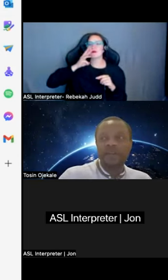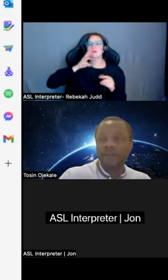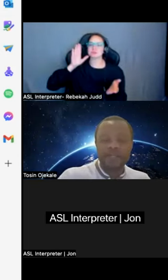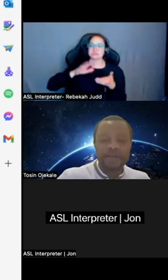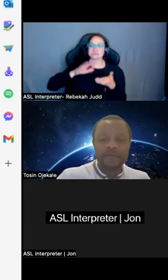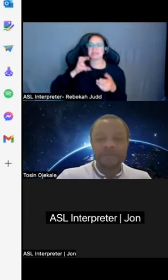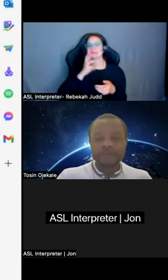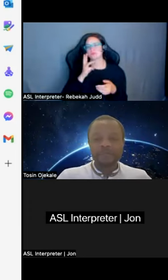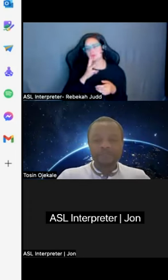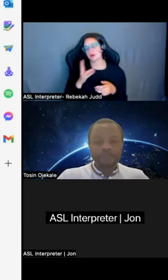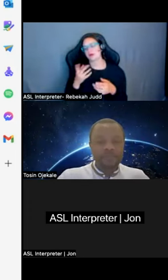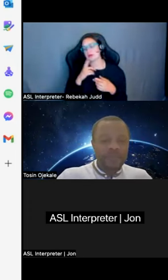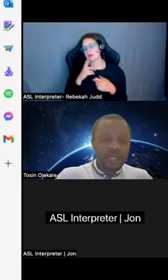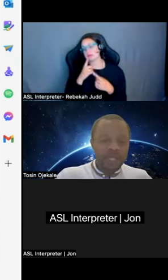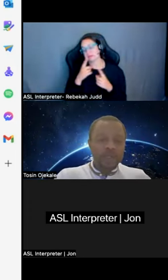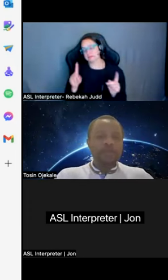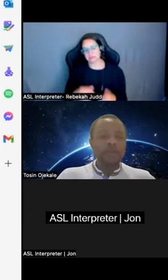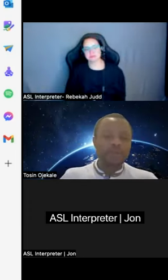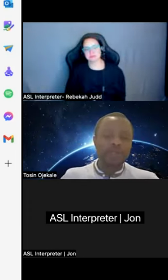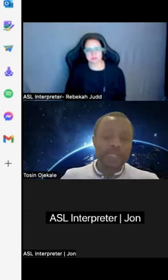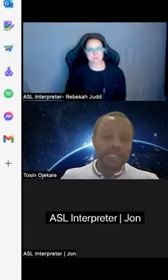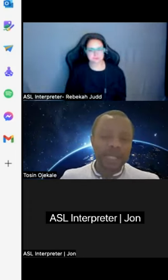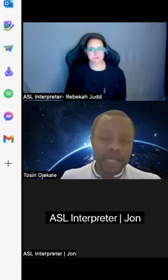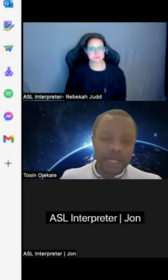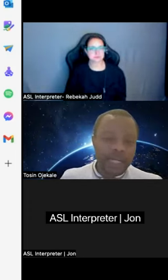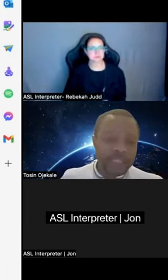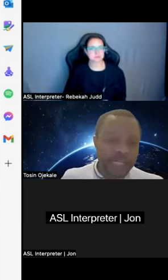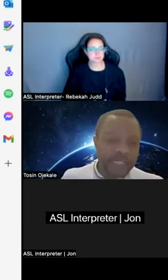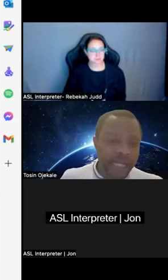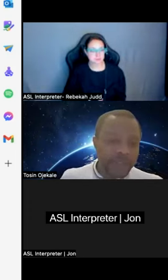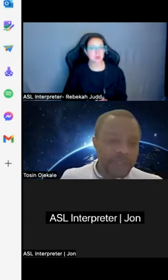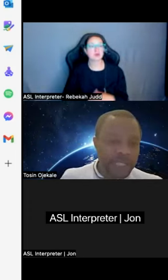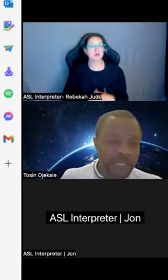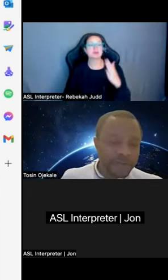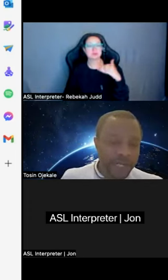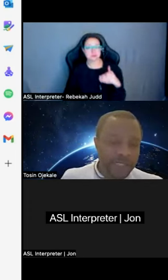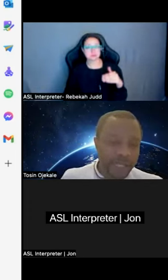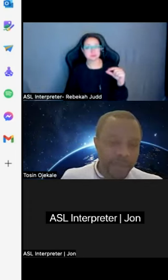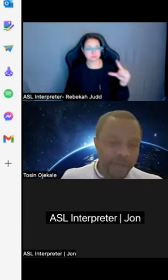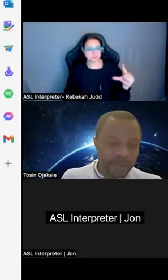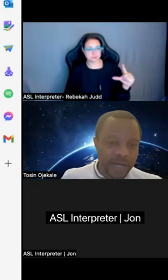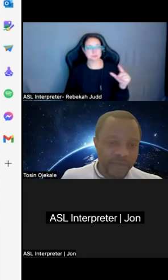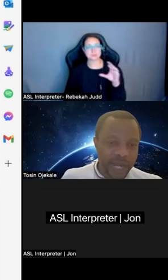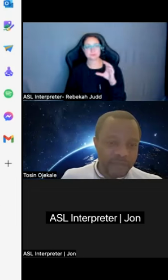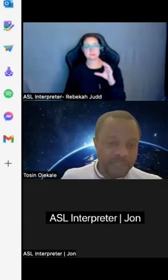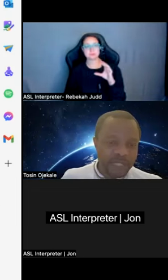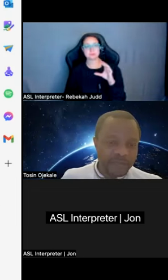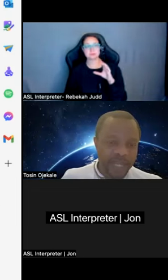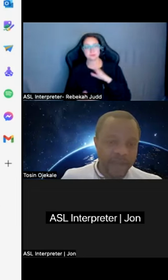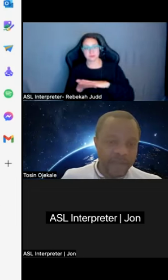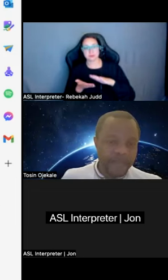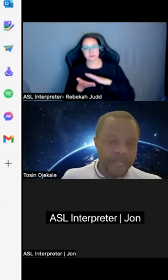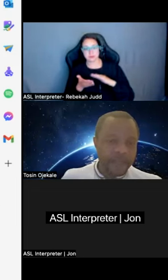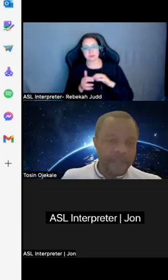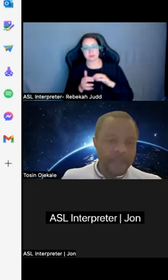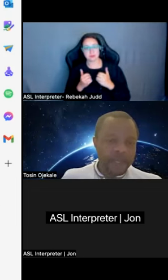very effective. So if you look to this clean agent here, you see the different labels that we have to the left